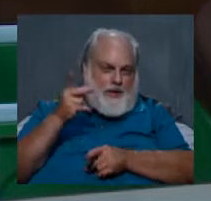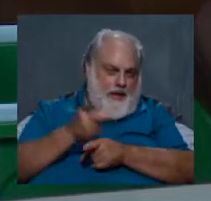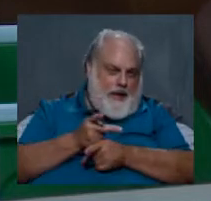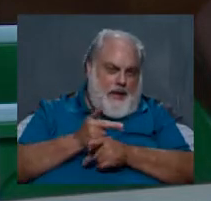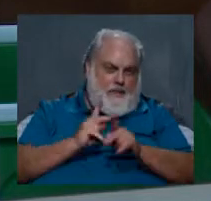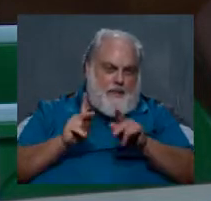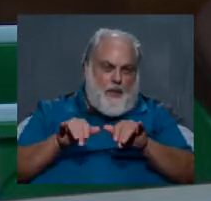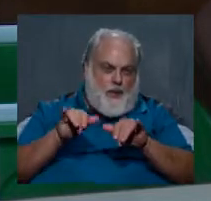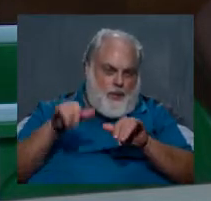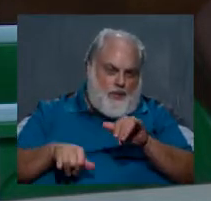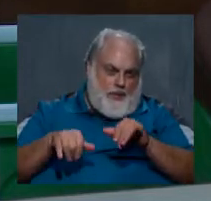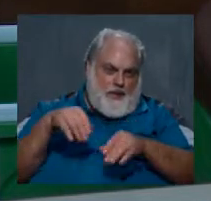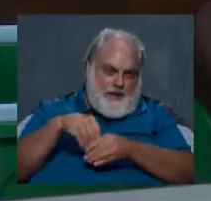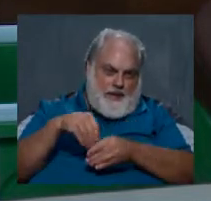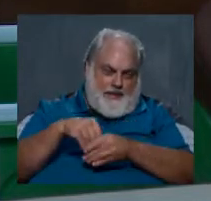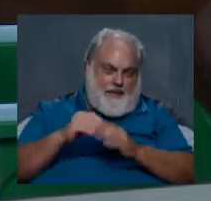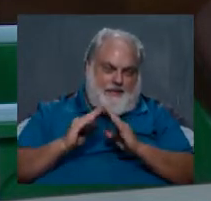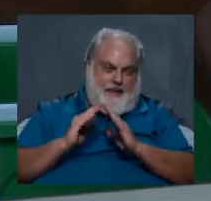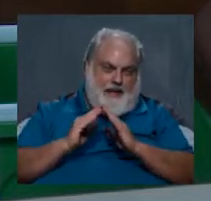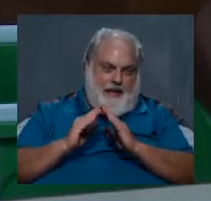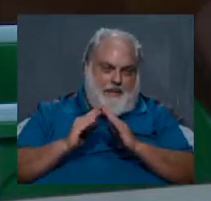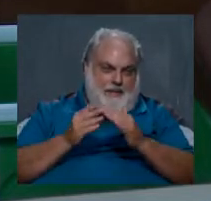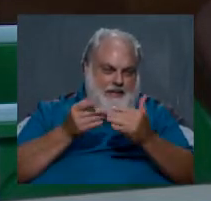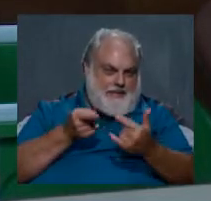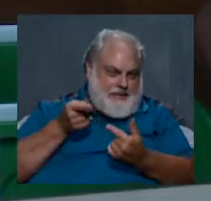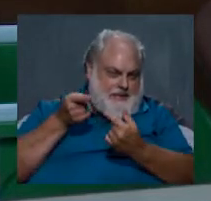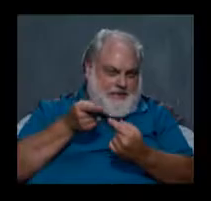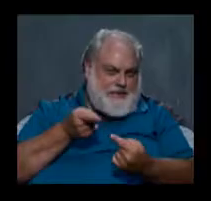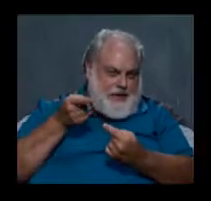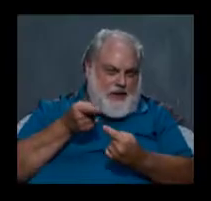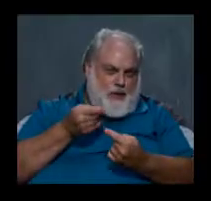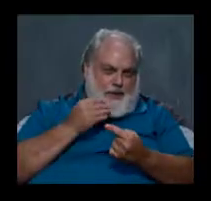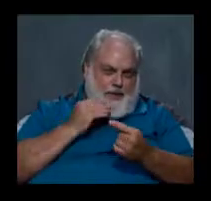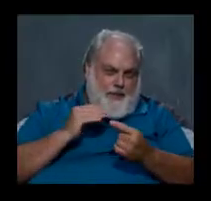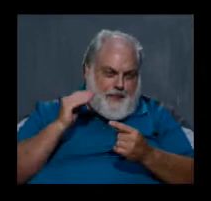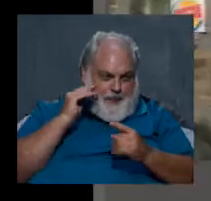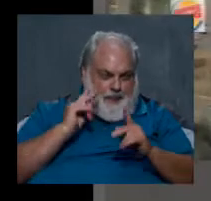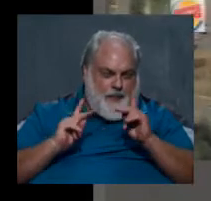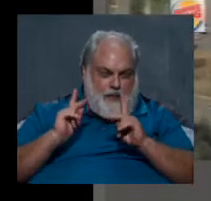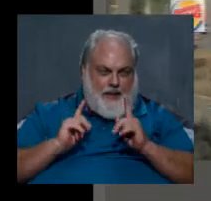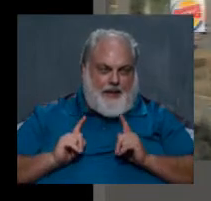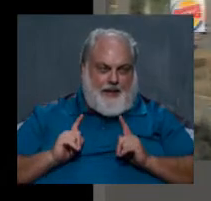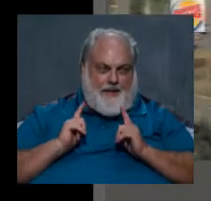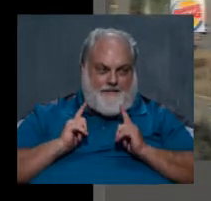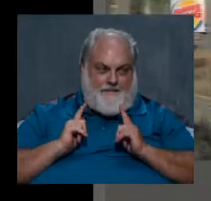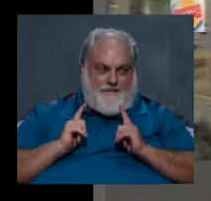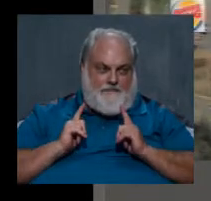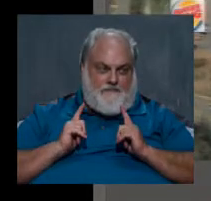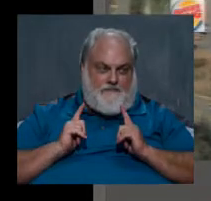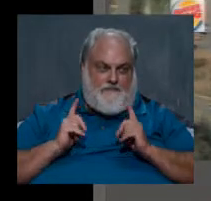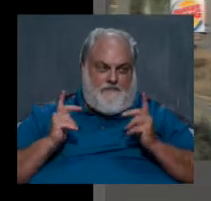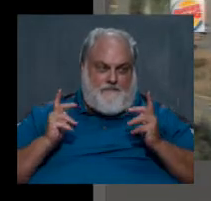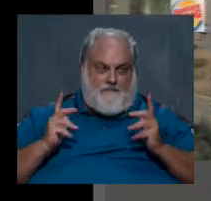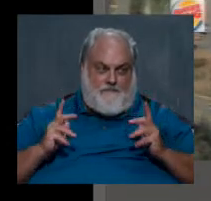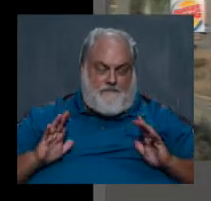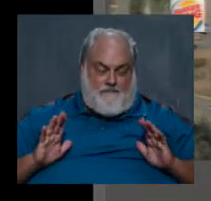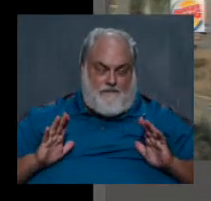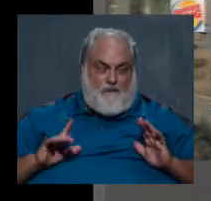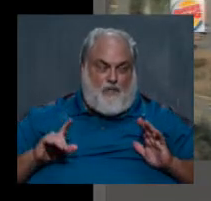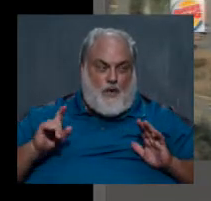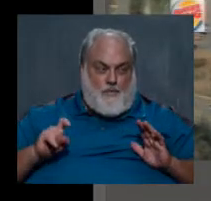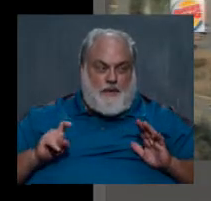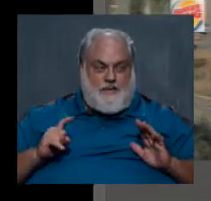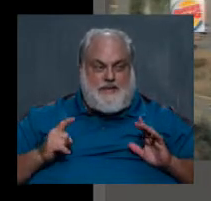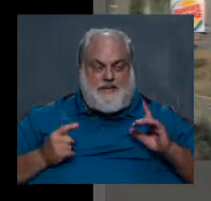city. But I do struggle, certainly, with the residents that are currently there. I think that we have to look